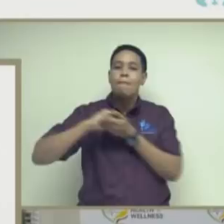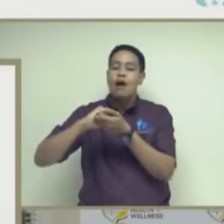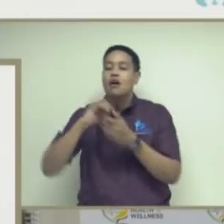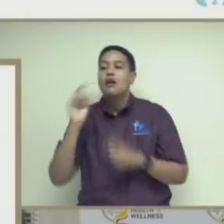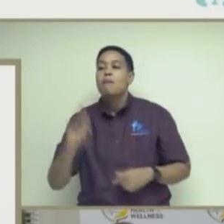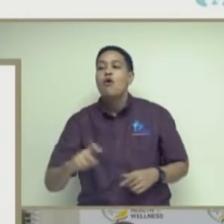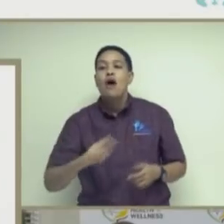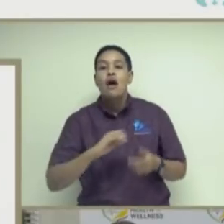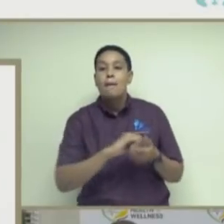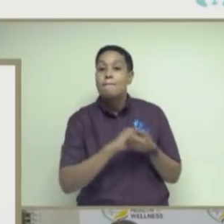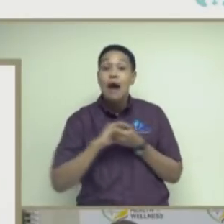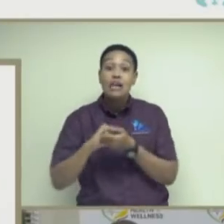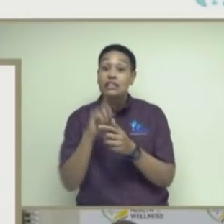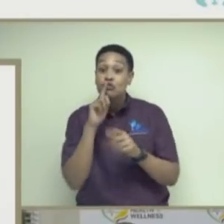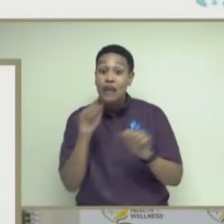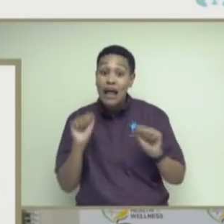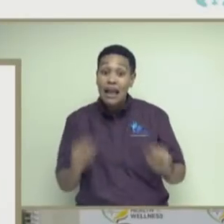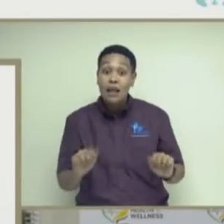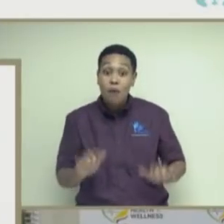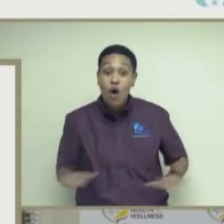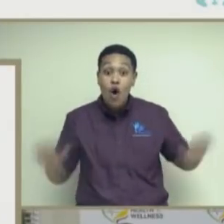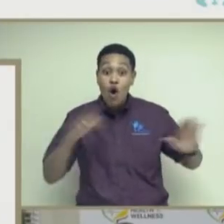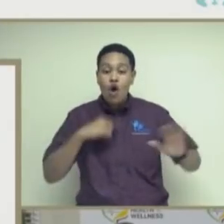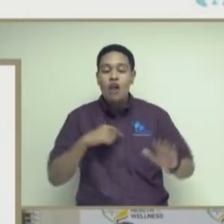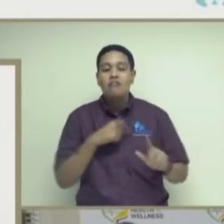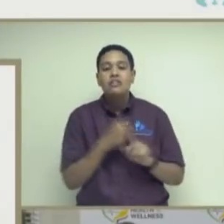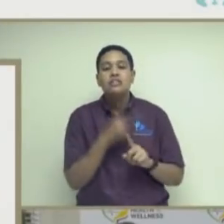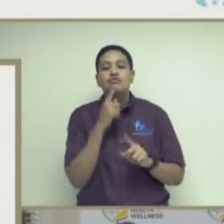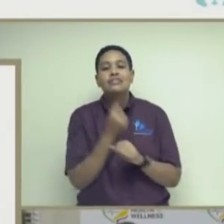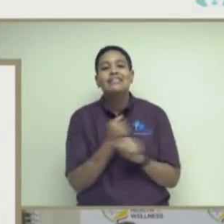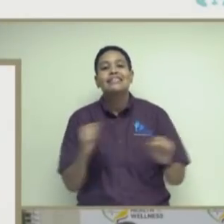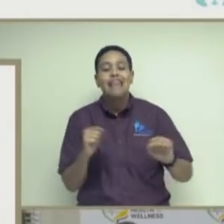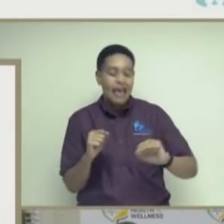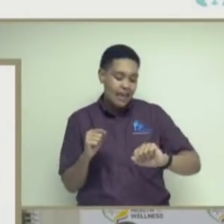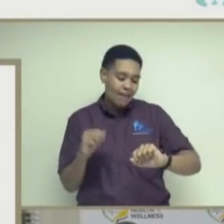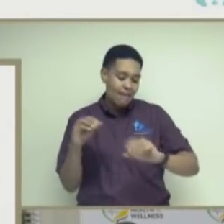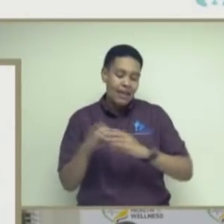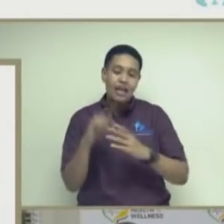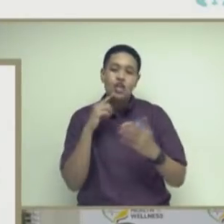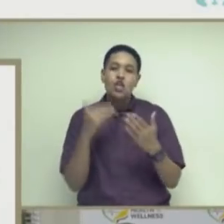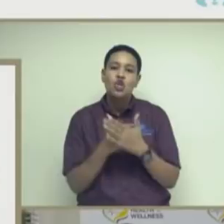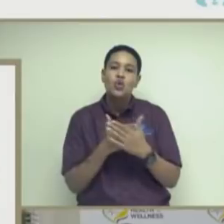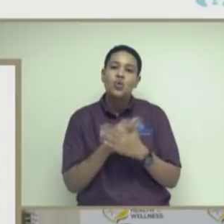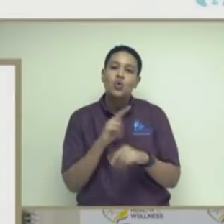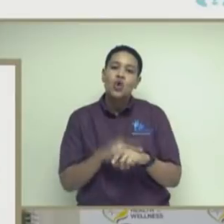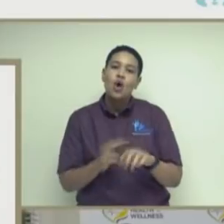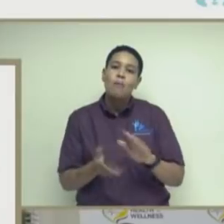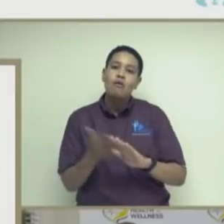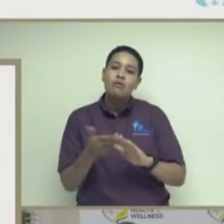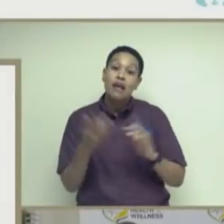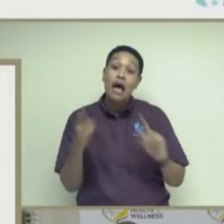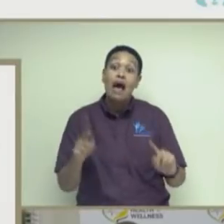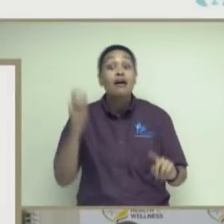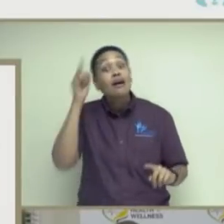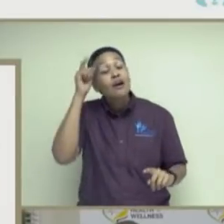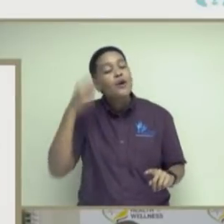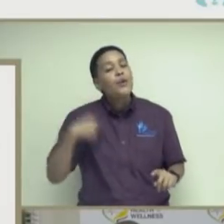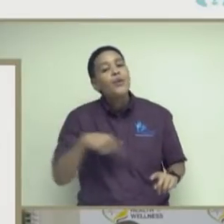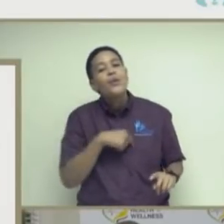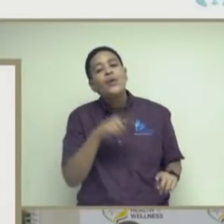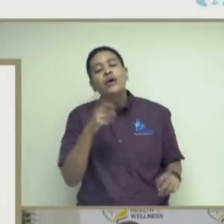a partnership that enables all of us to be safe within the new normal. However, we